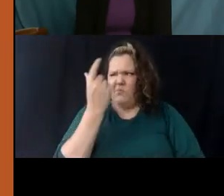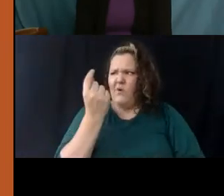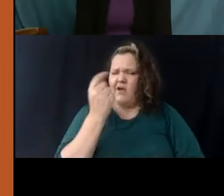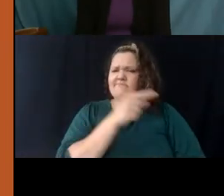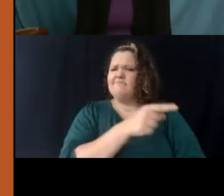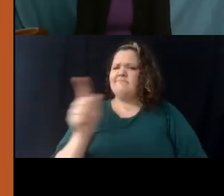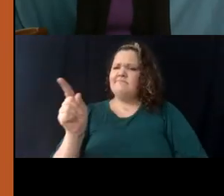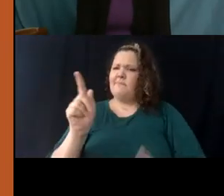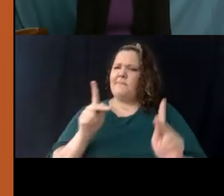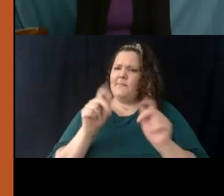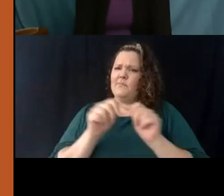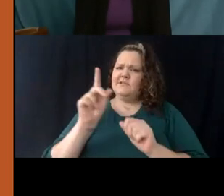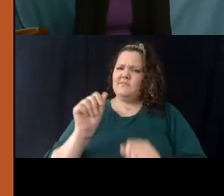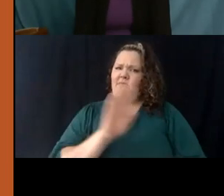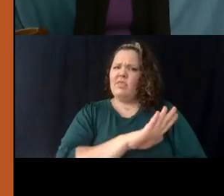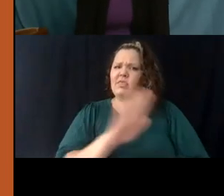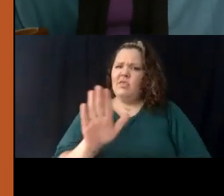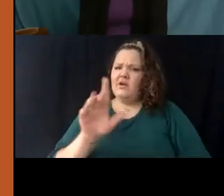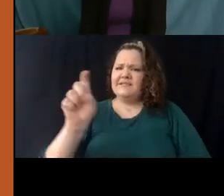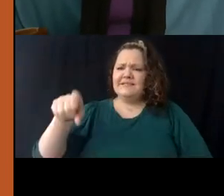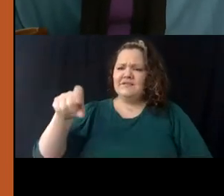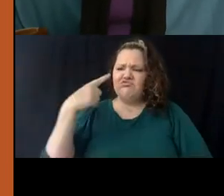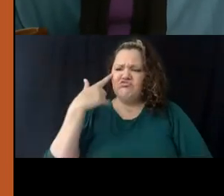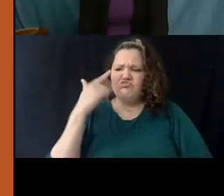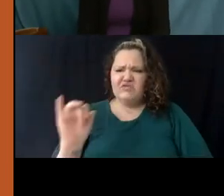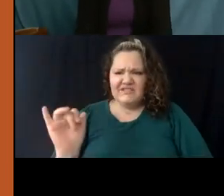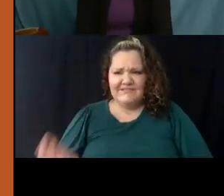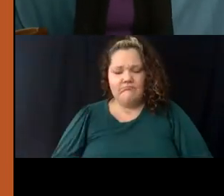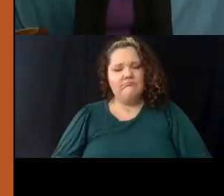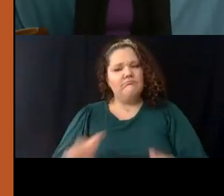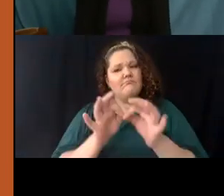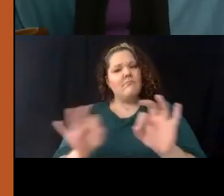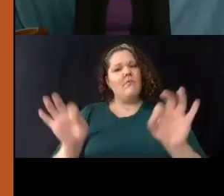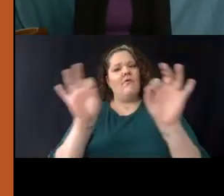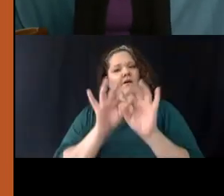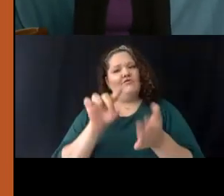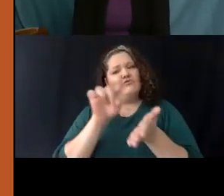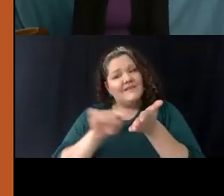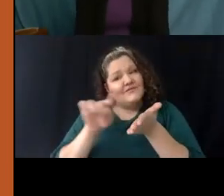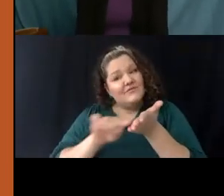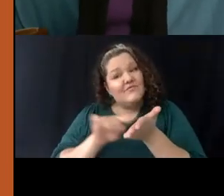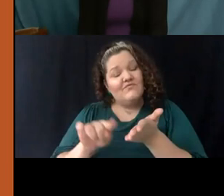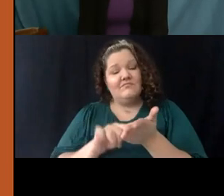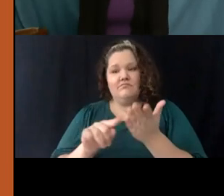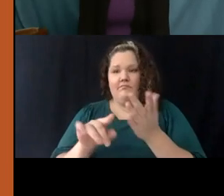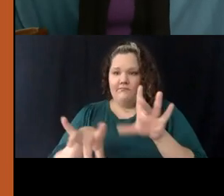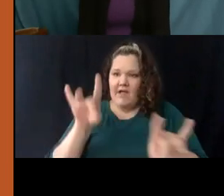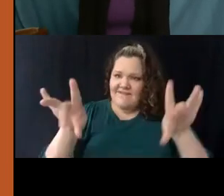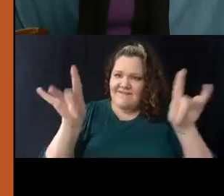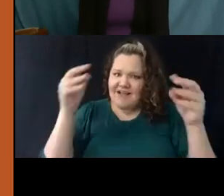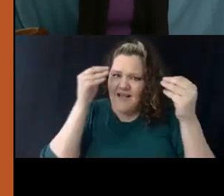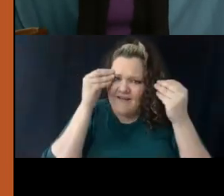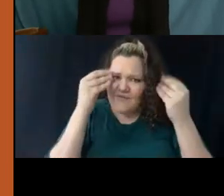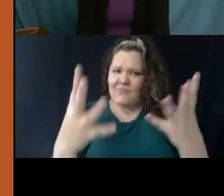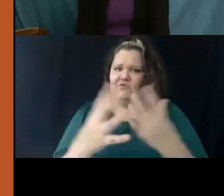So how do we make our content accessible? How do we figure out what to do, how to start? Research is a